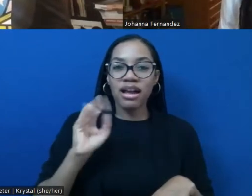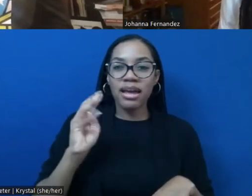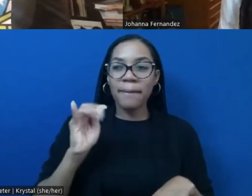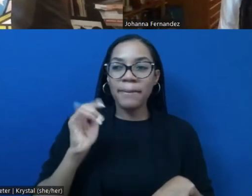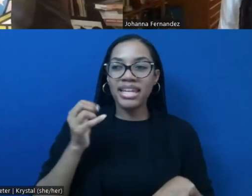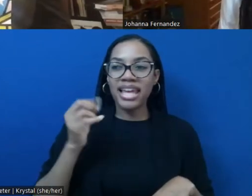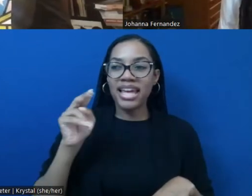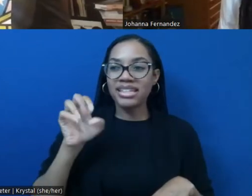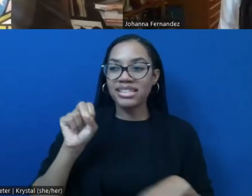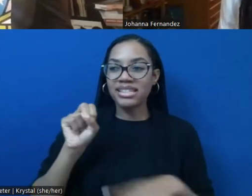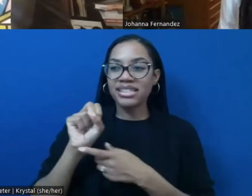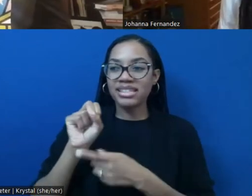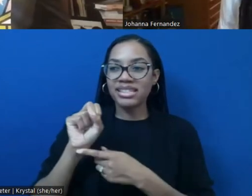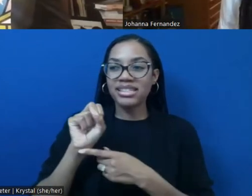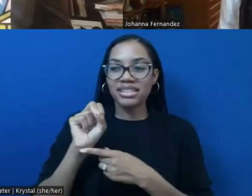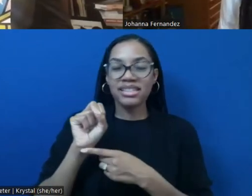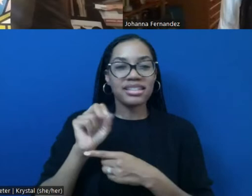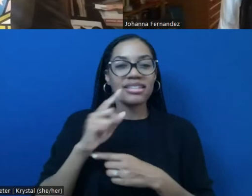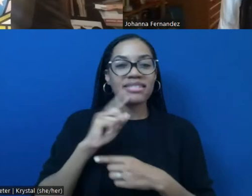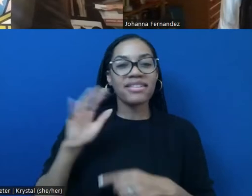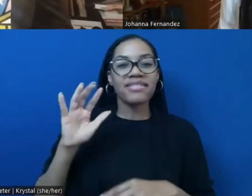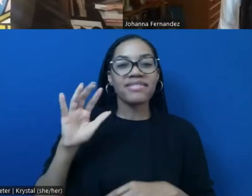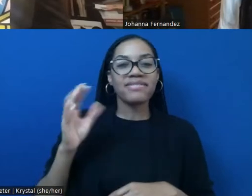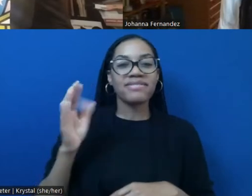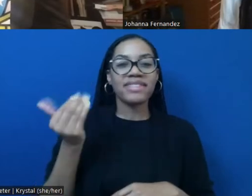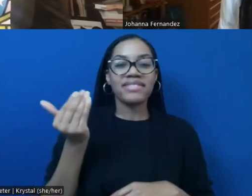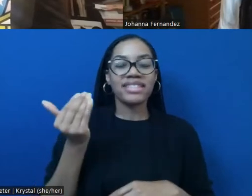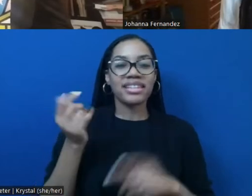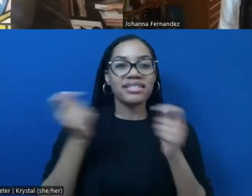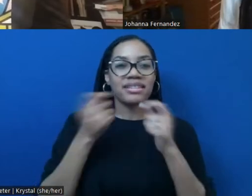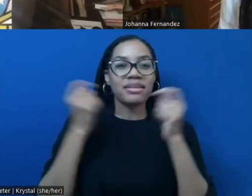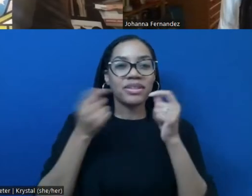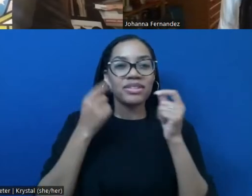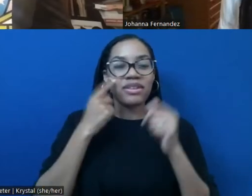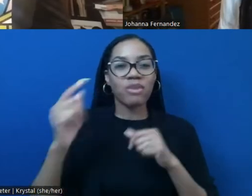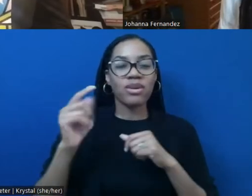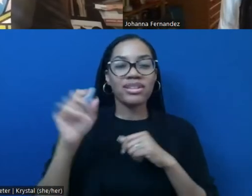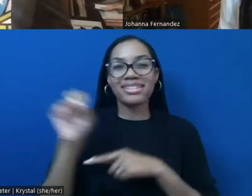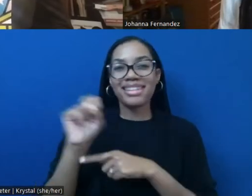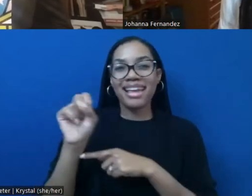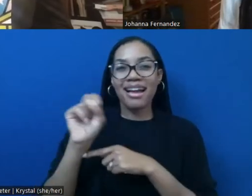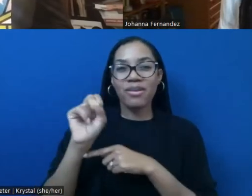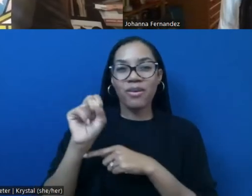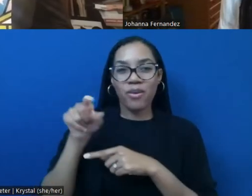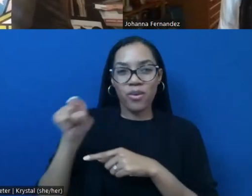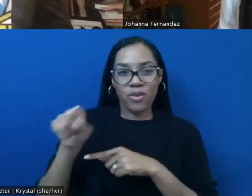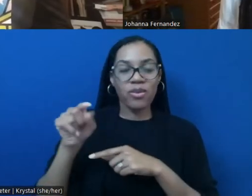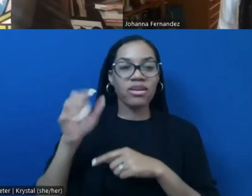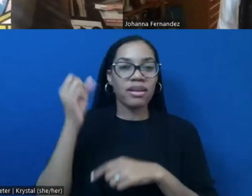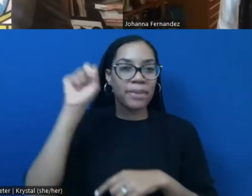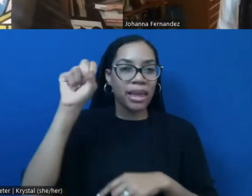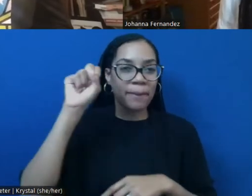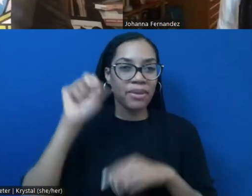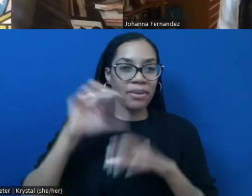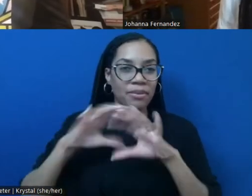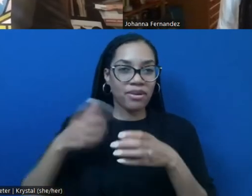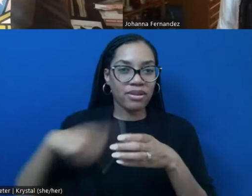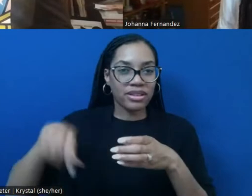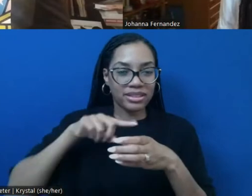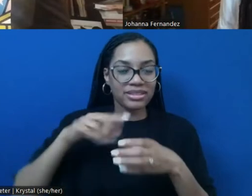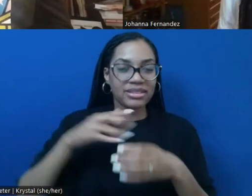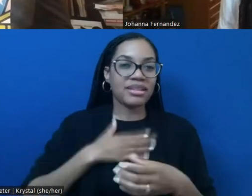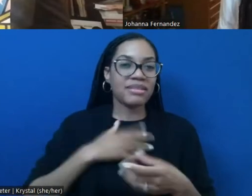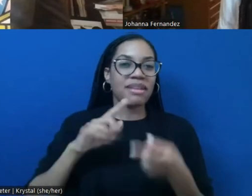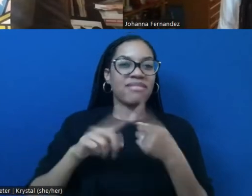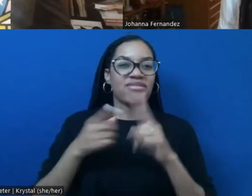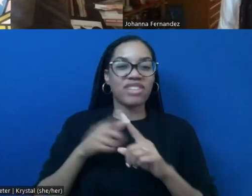anniversary celebration of the Seattle chapter of the Black Panther Party. Thanks to my friend, Black Panther Party Seattle